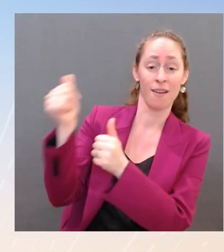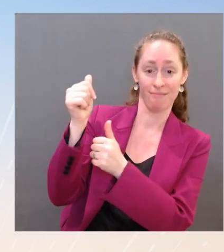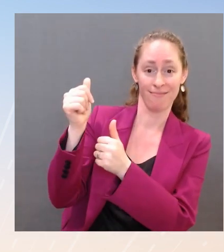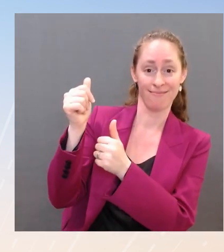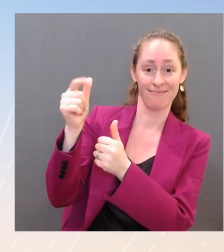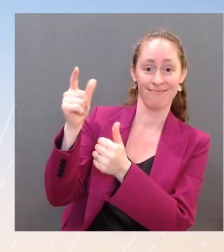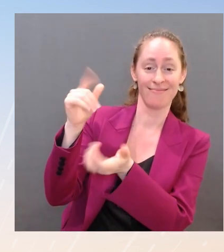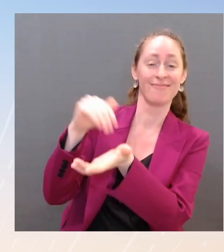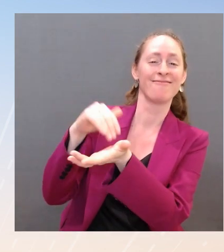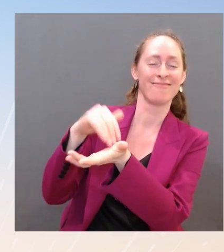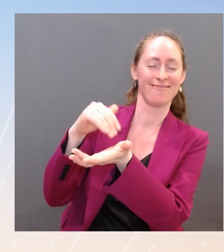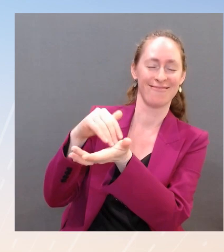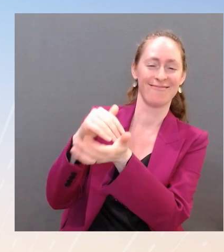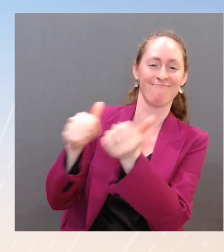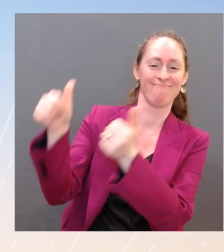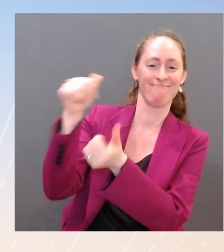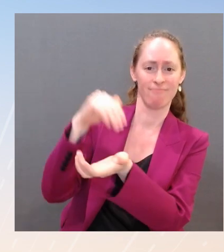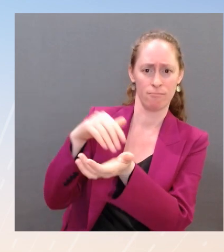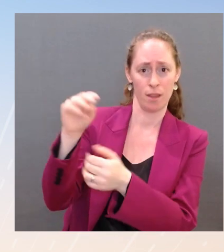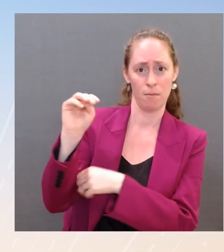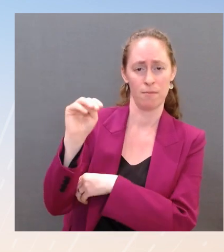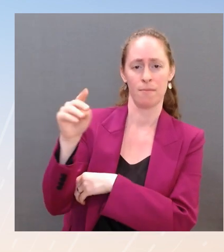round of applause.